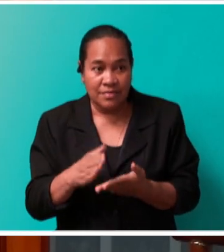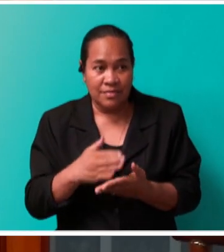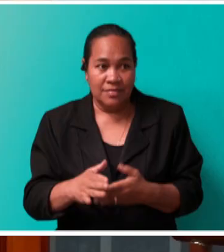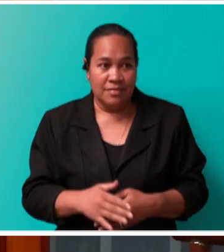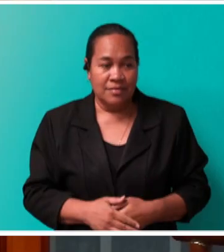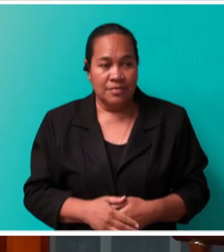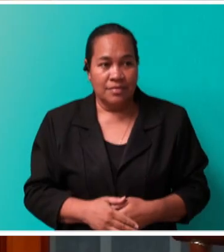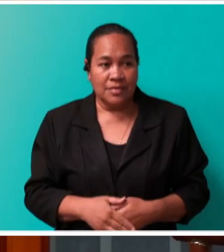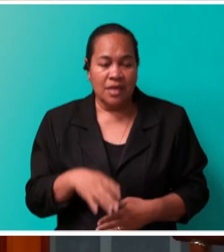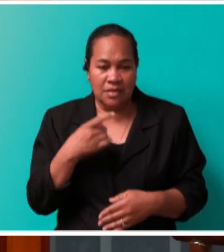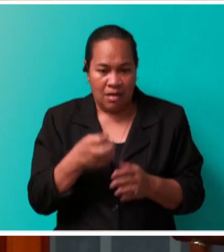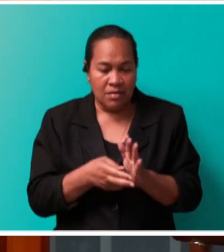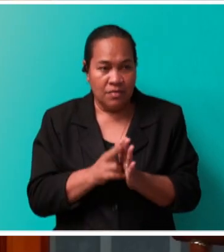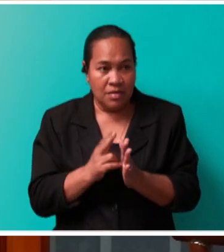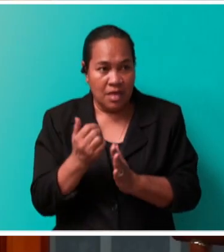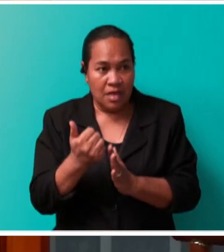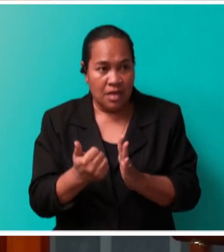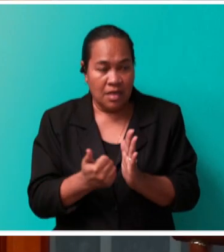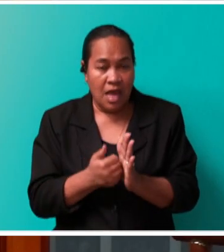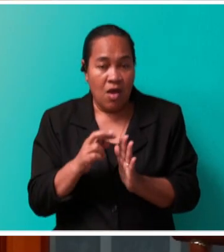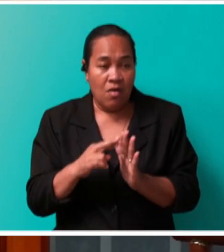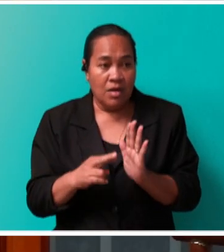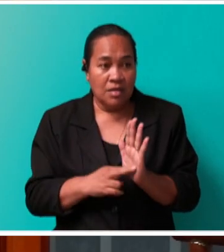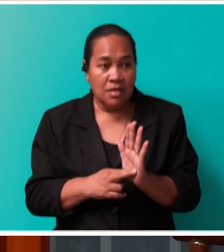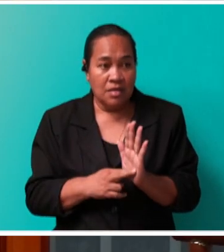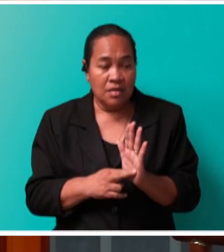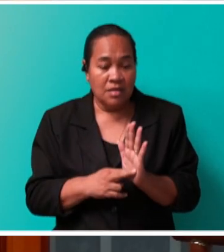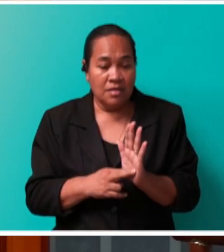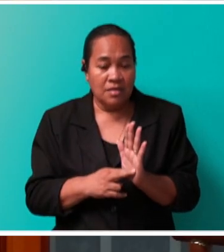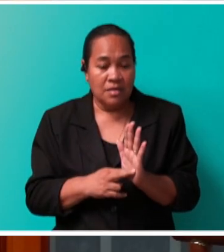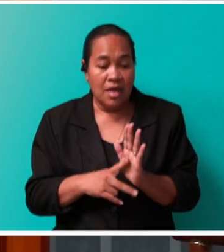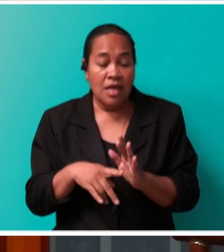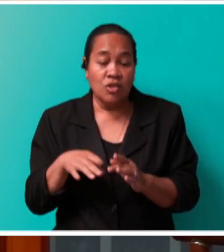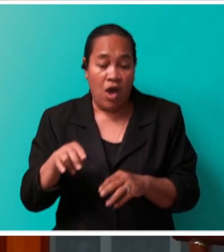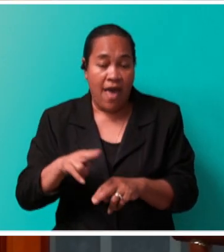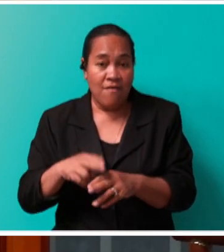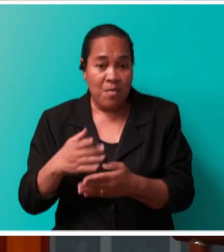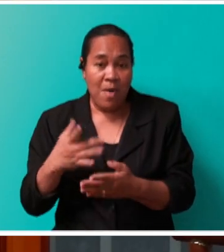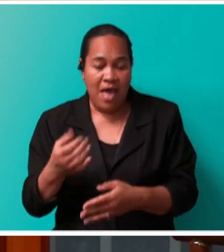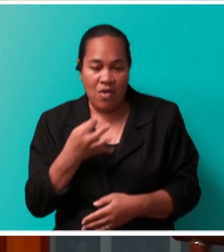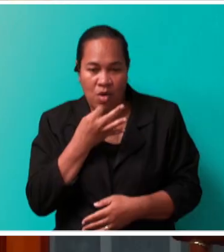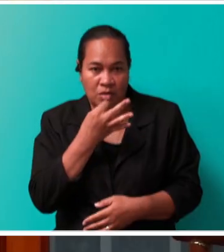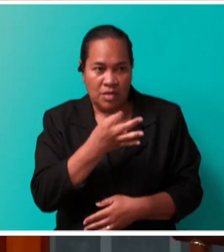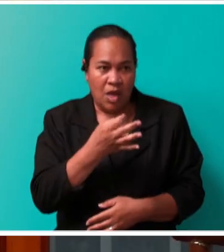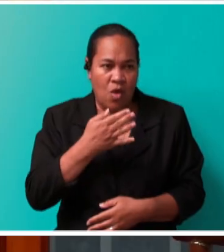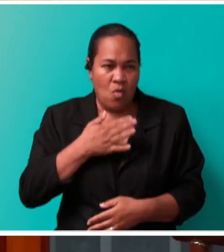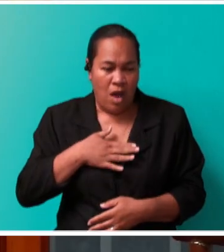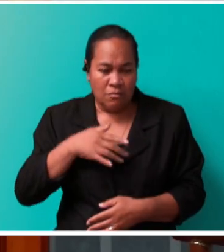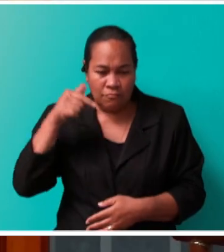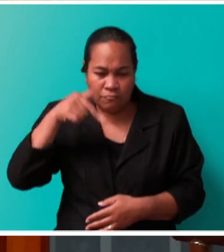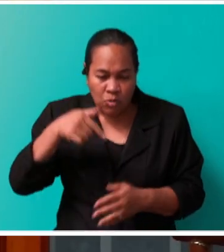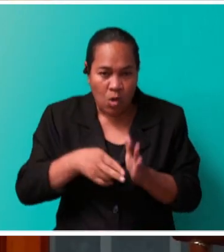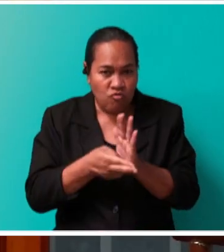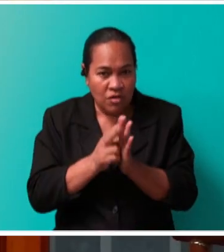the review of the Act and the regulations following FNPF's request to undertake a comprehensive review of the